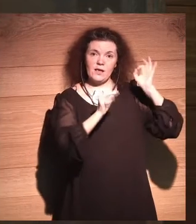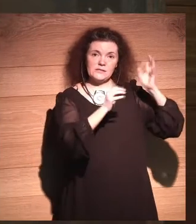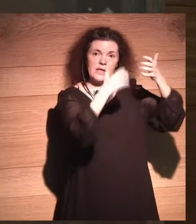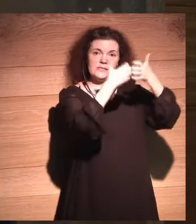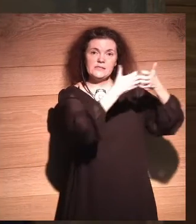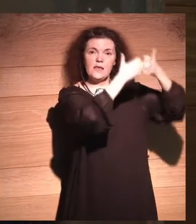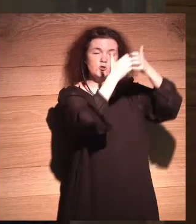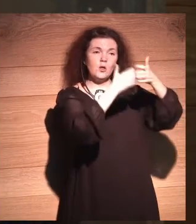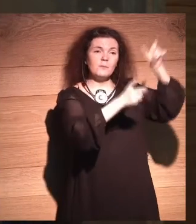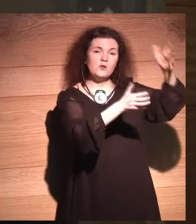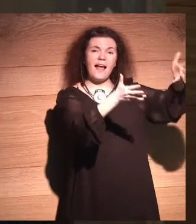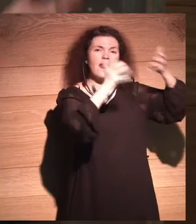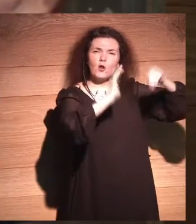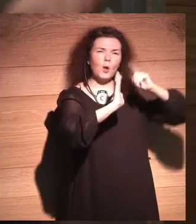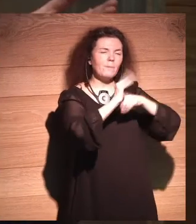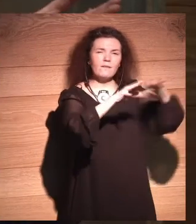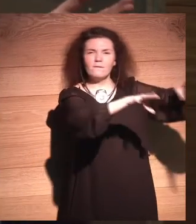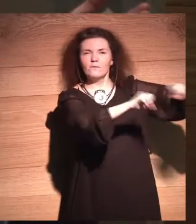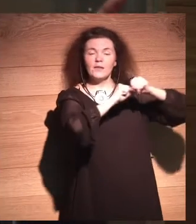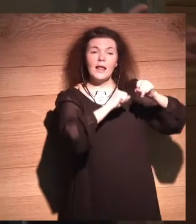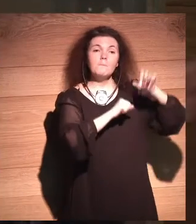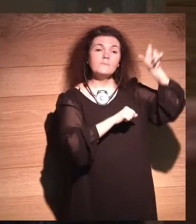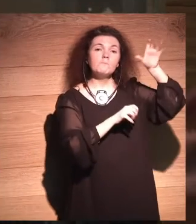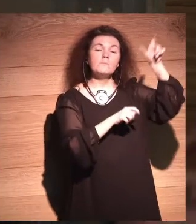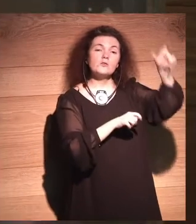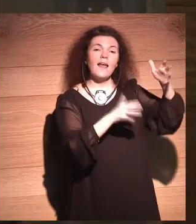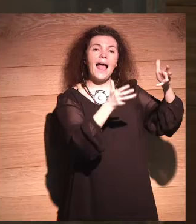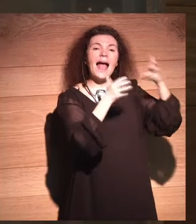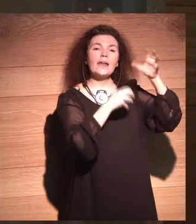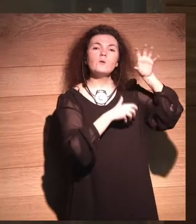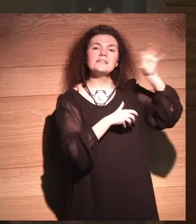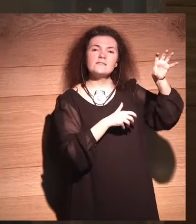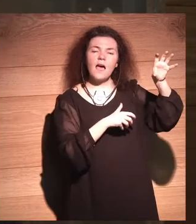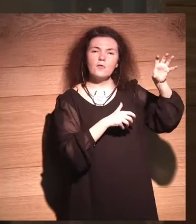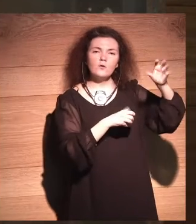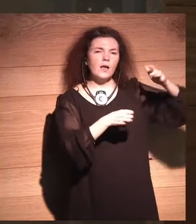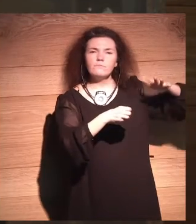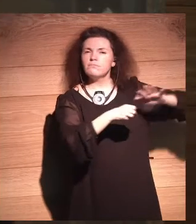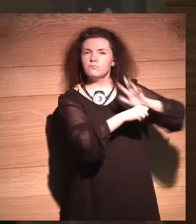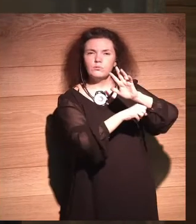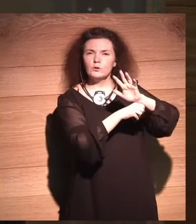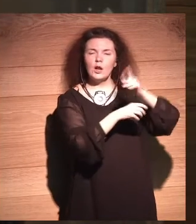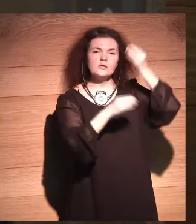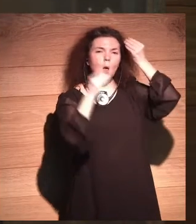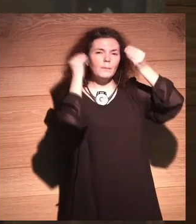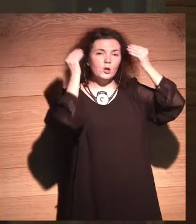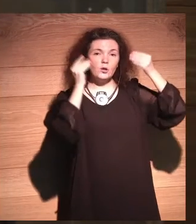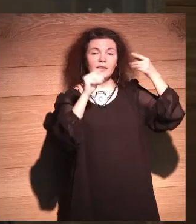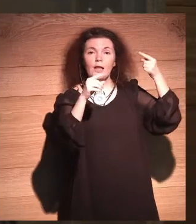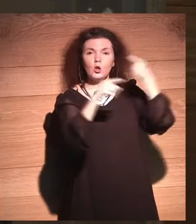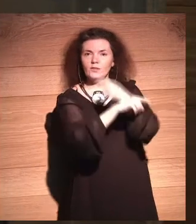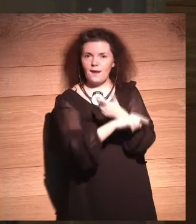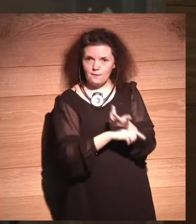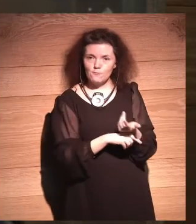engineer for things so that things will not change. Things will be kept unmoved,